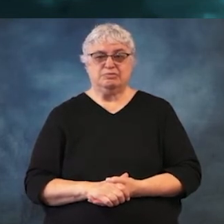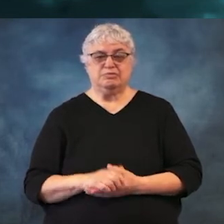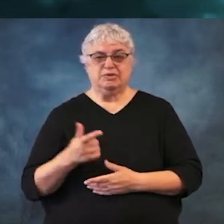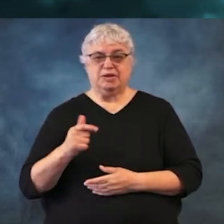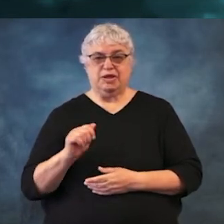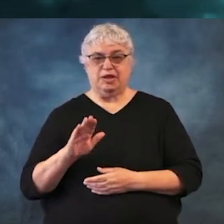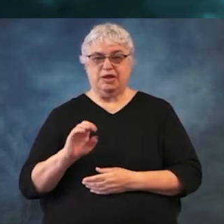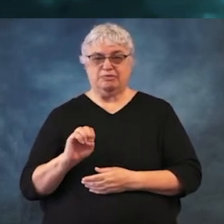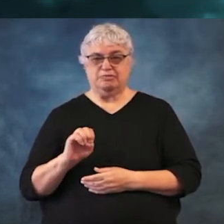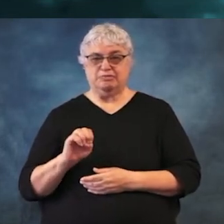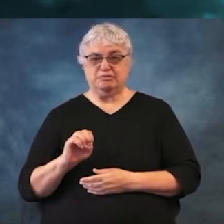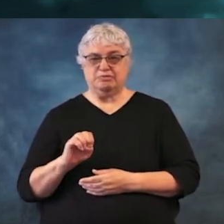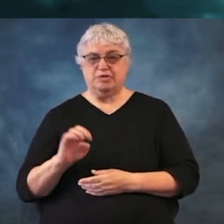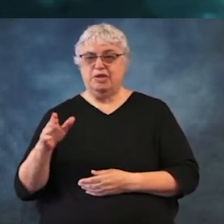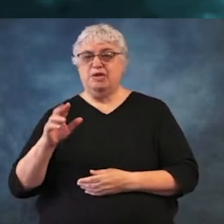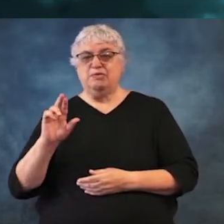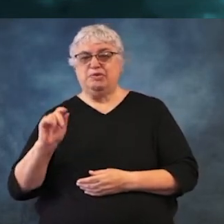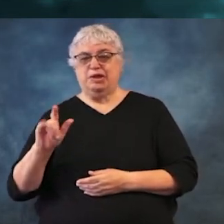and Mr. Gabe,